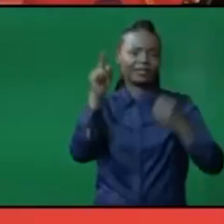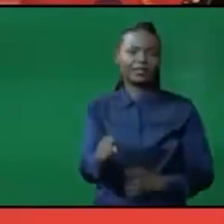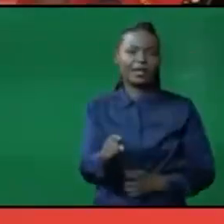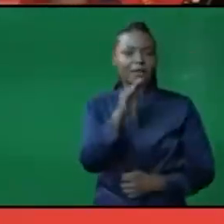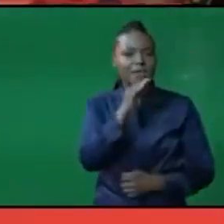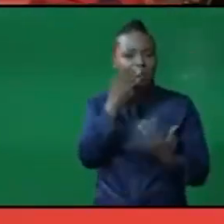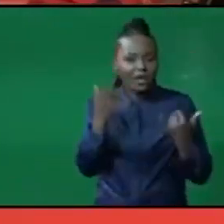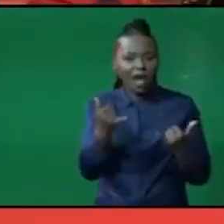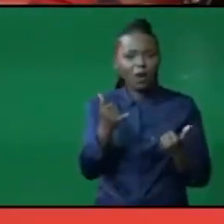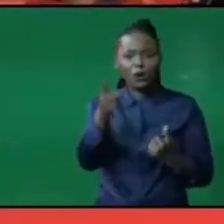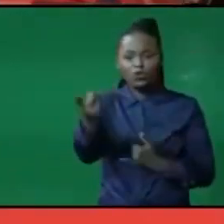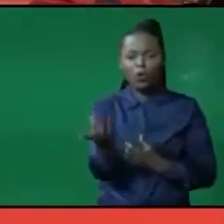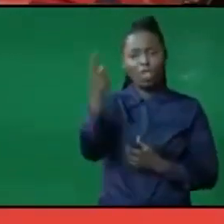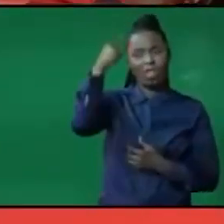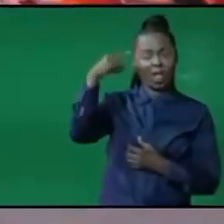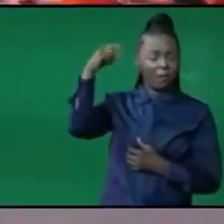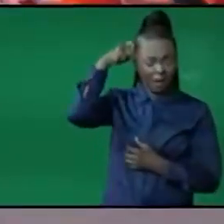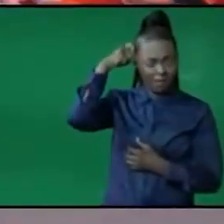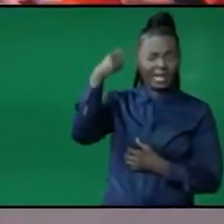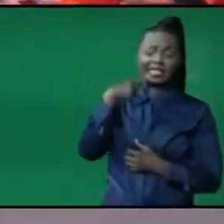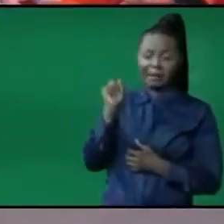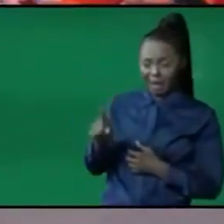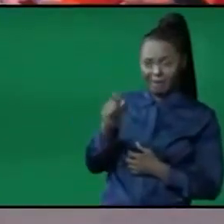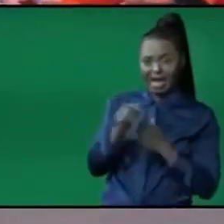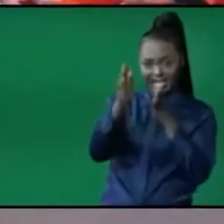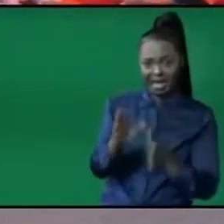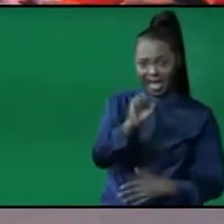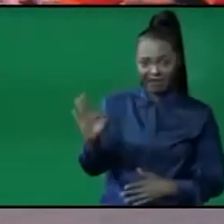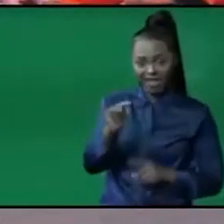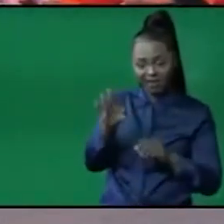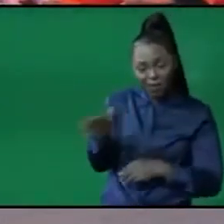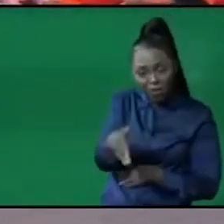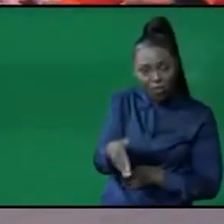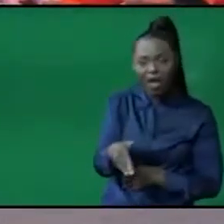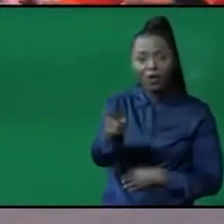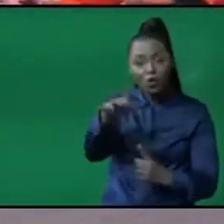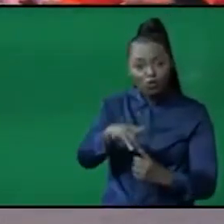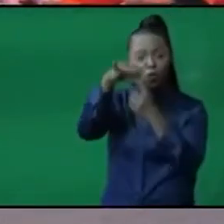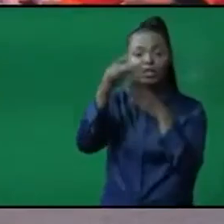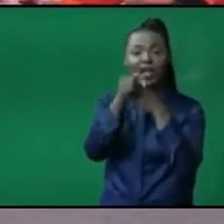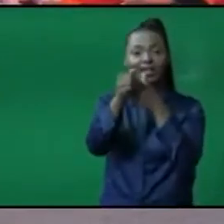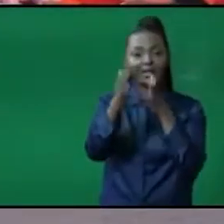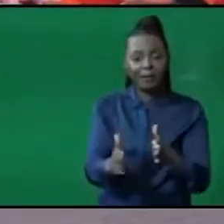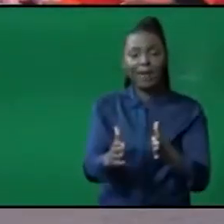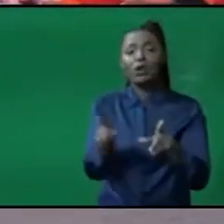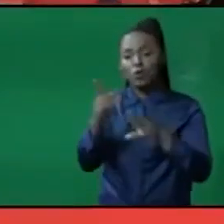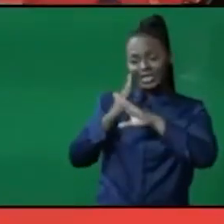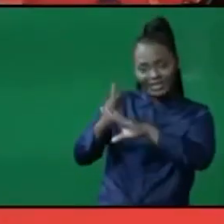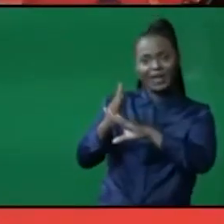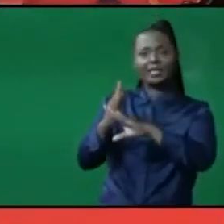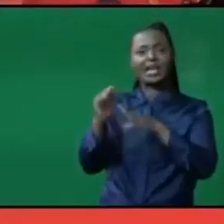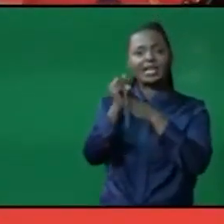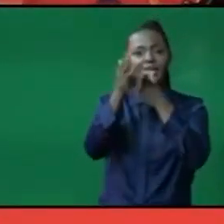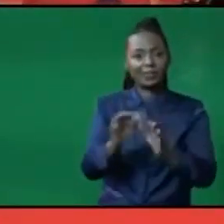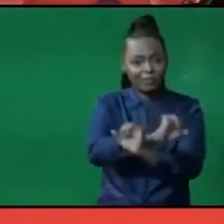never regard them as the leaders of the EFF. You chose the leadership. You must defend your